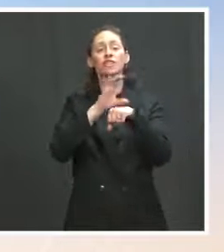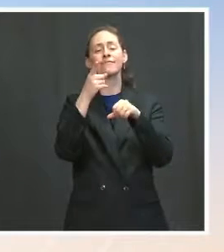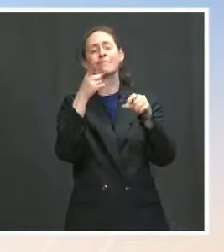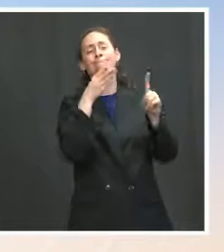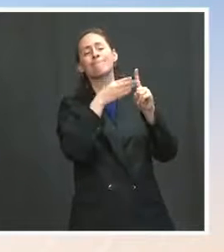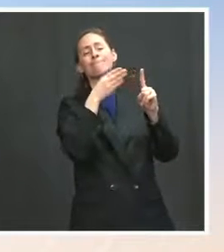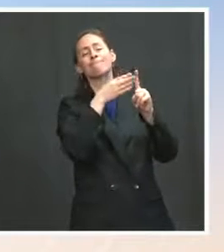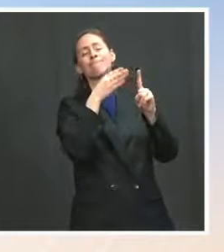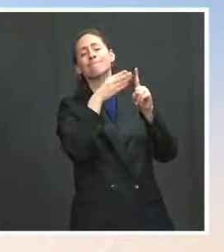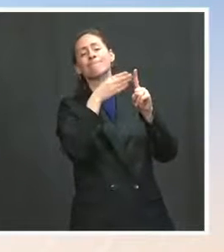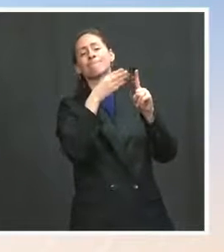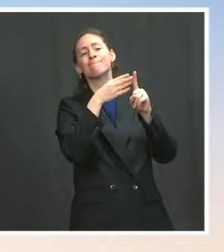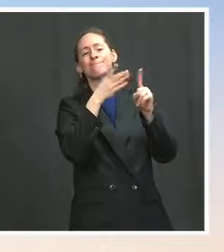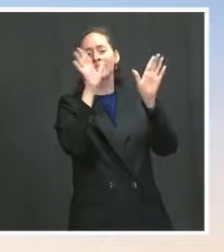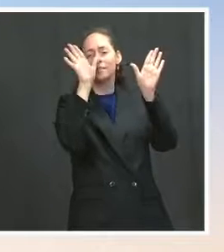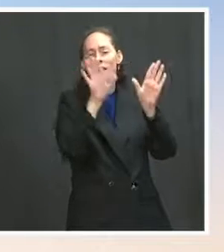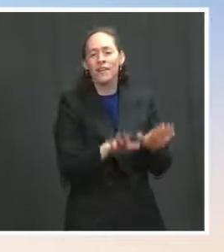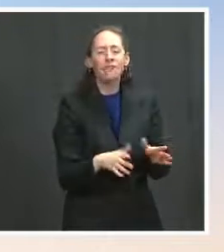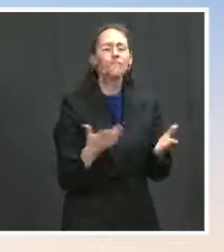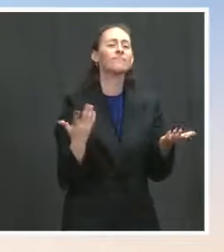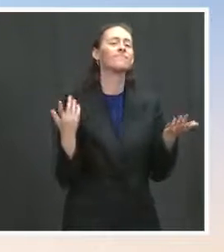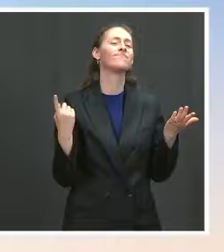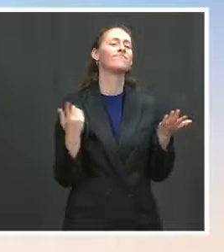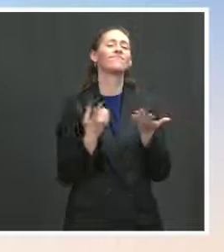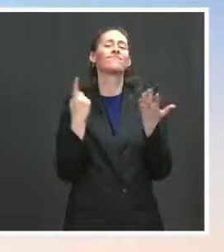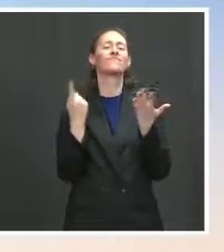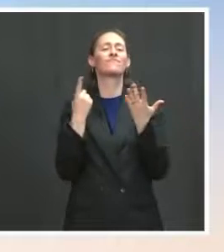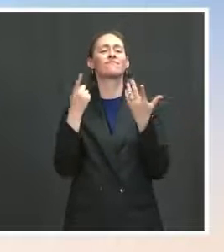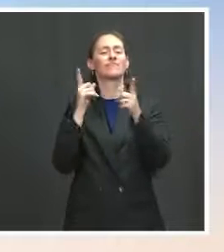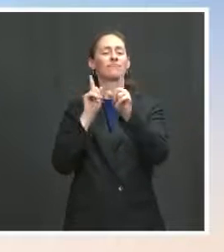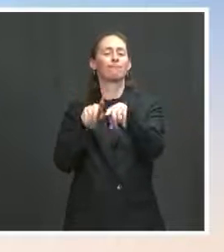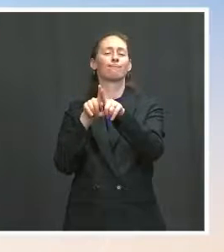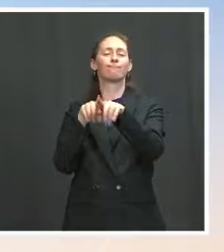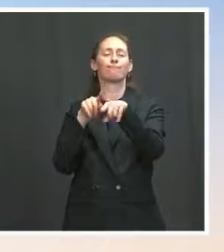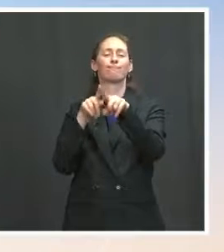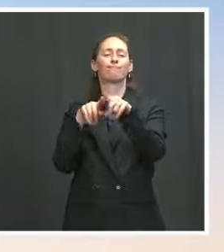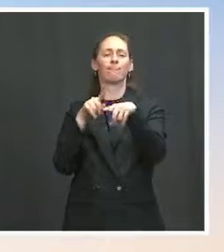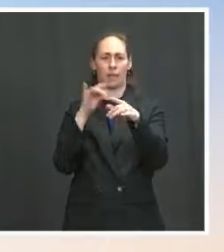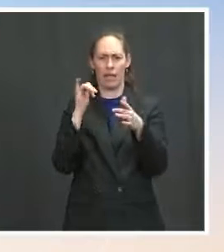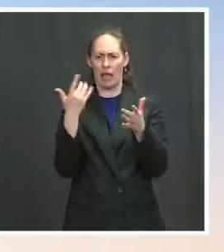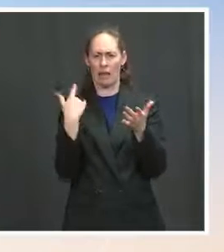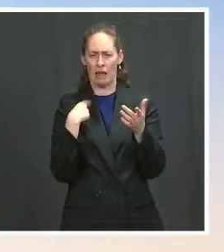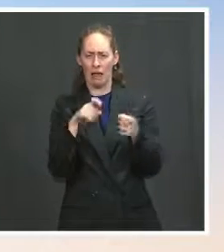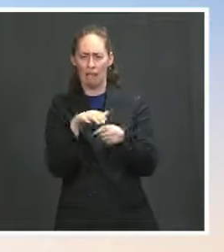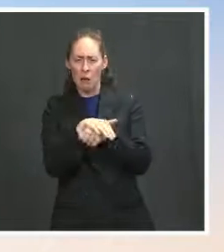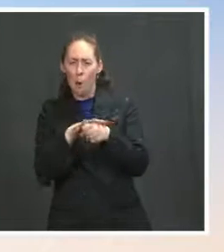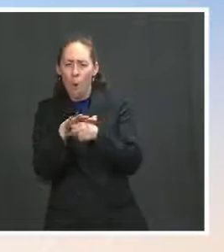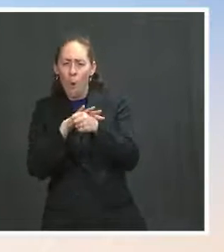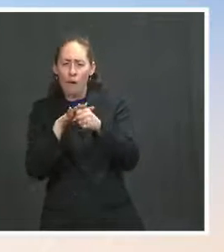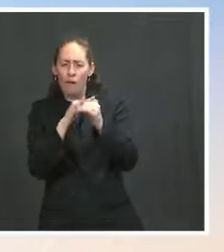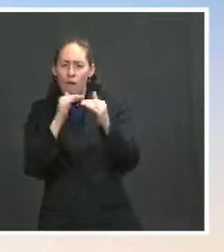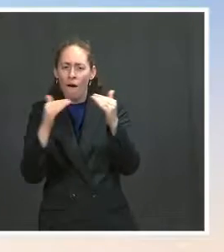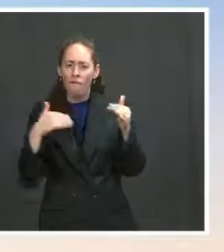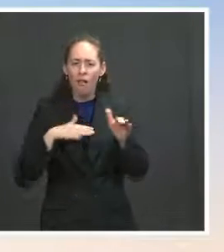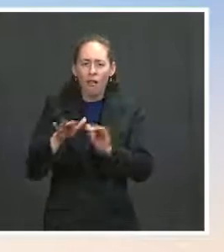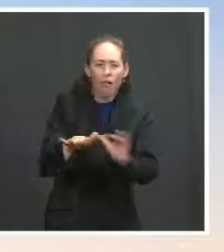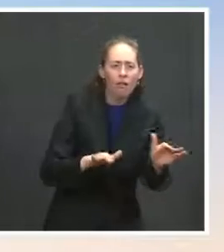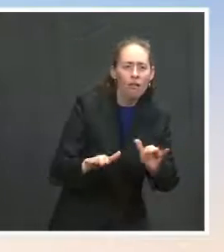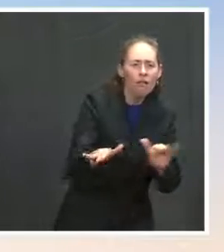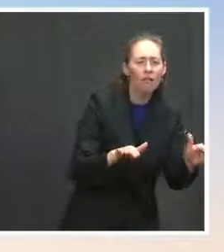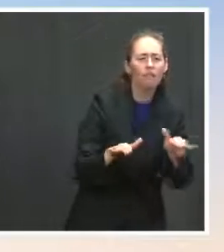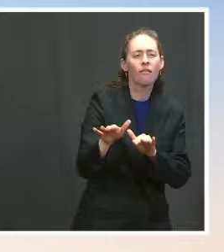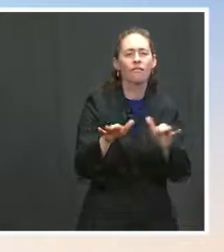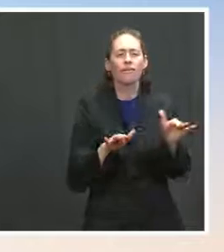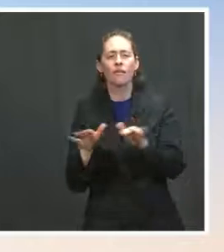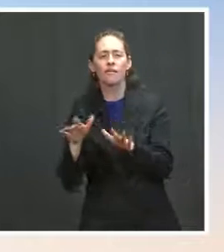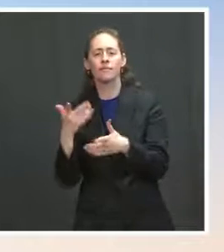or they go more than once a week. We're working at a very local level to do this, and also working through the private sector on kind